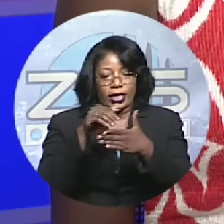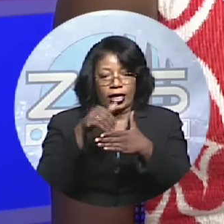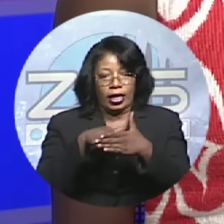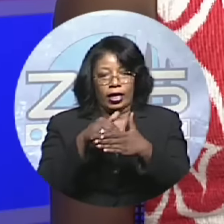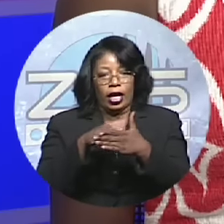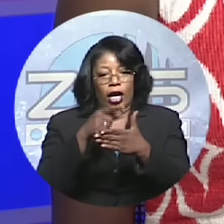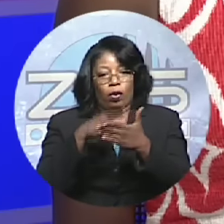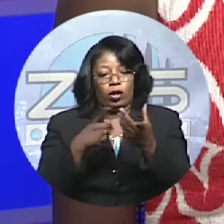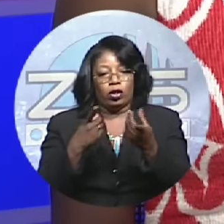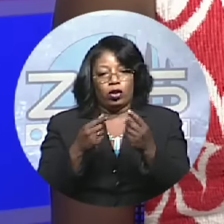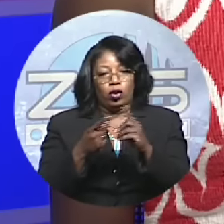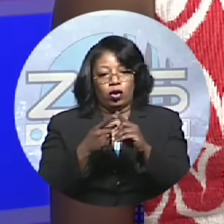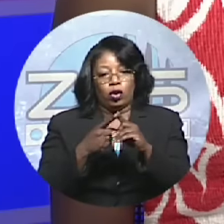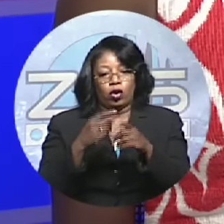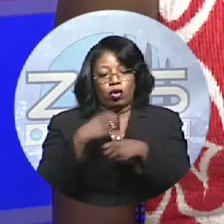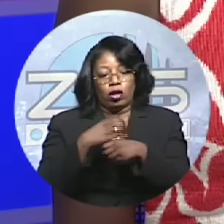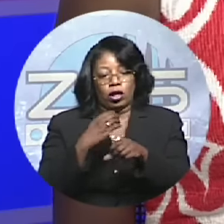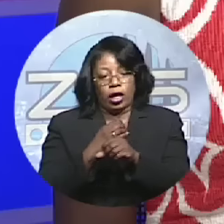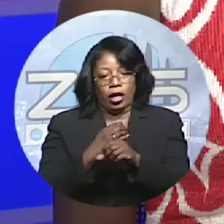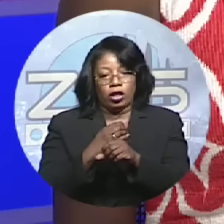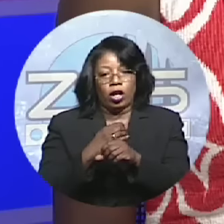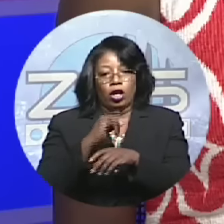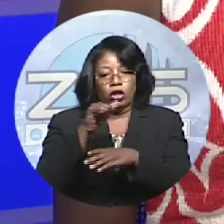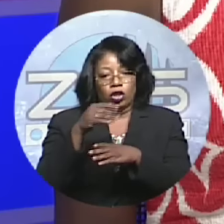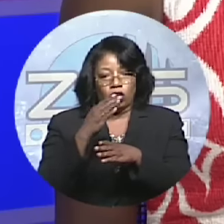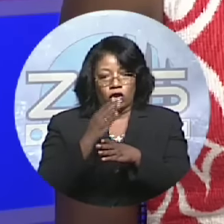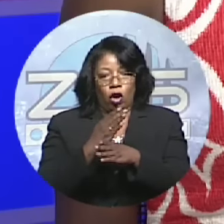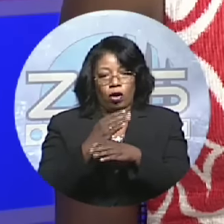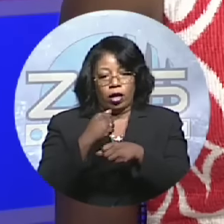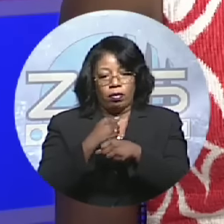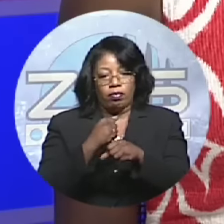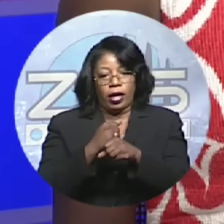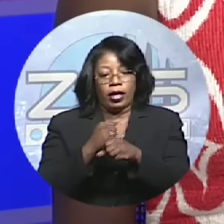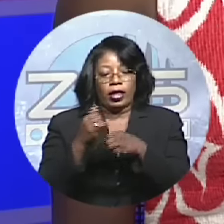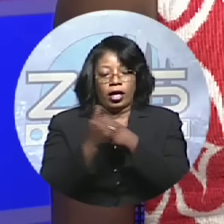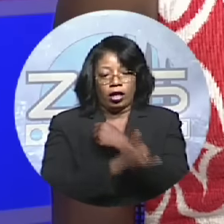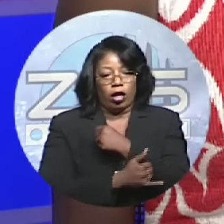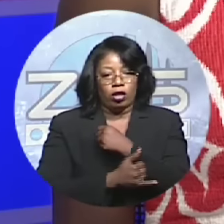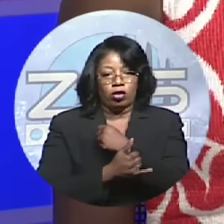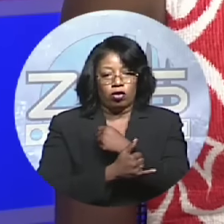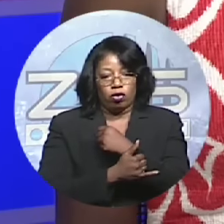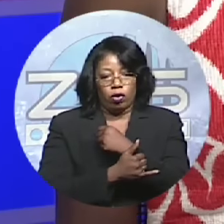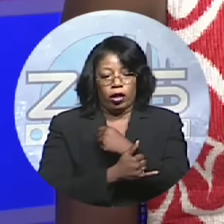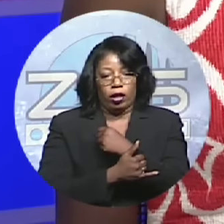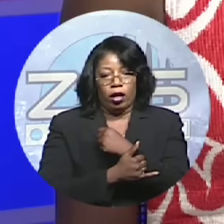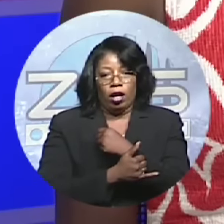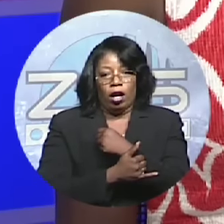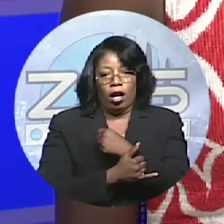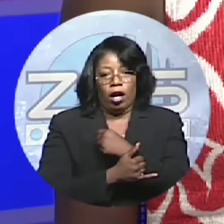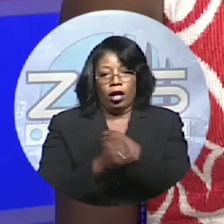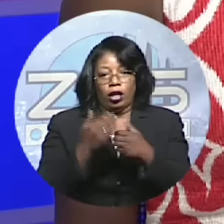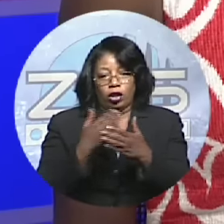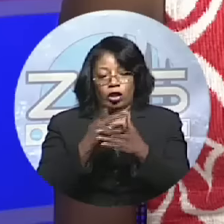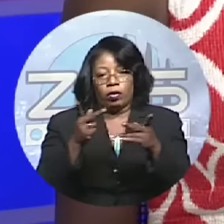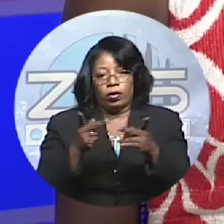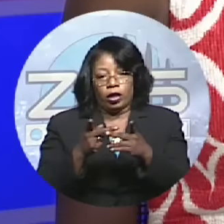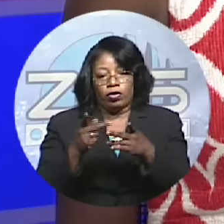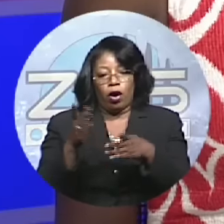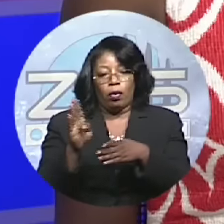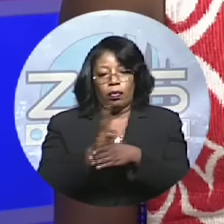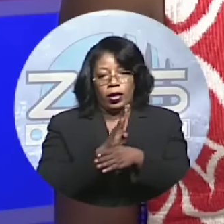economy, create jobs, and continue to make the country a world-class destination, not only for leisure travel, but business as well.